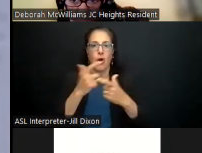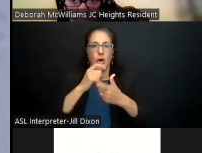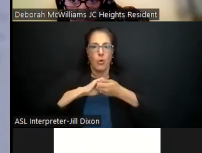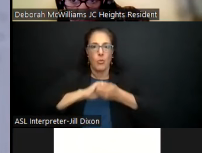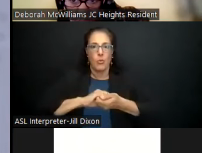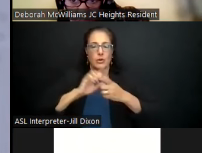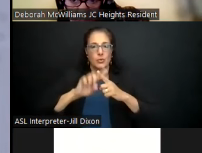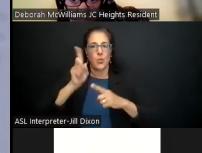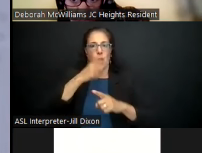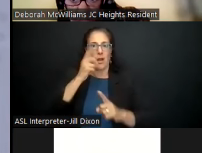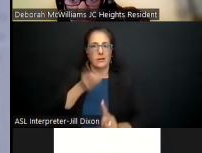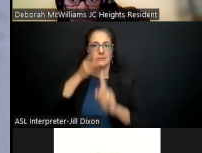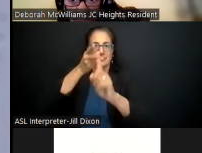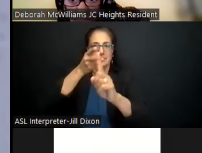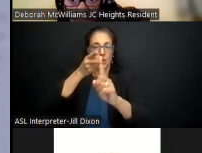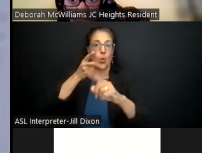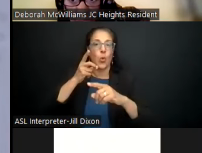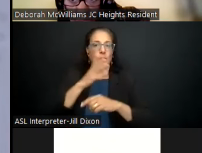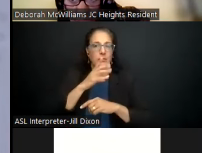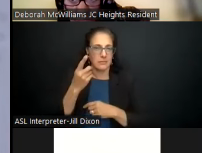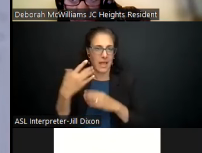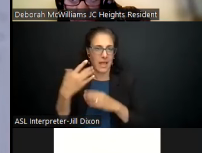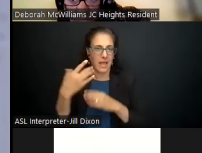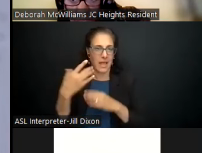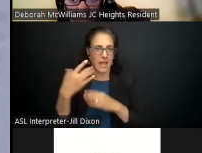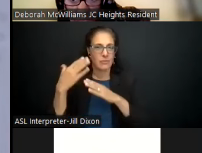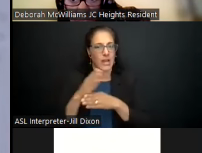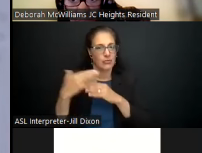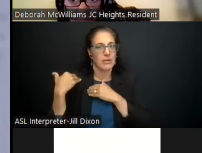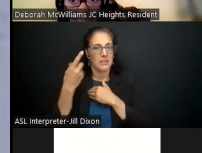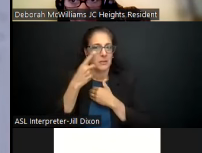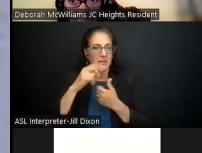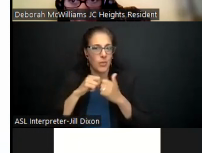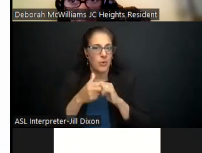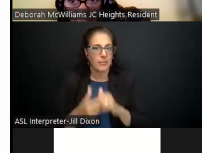goal, shared responsibility for the problem.